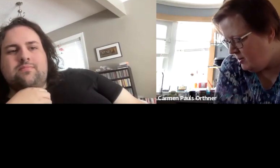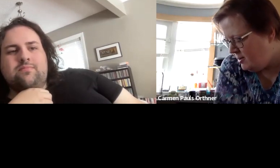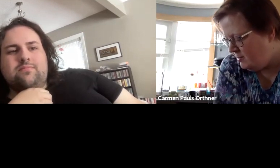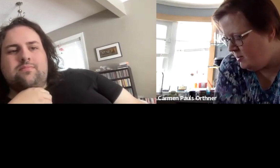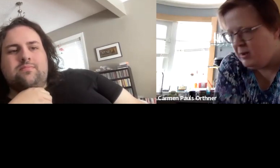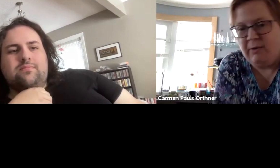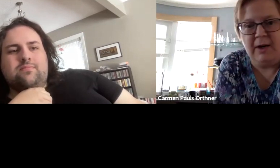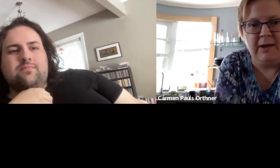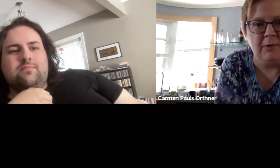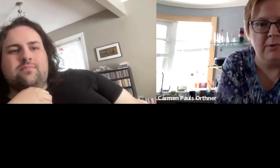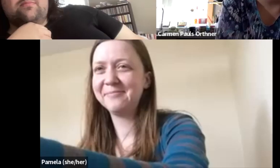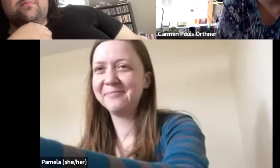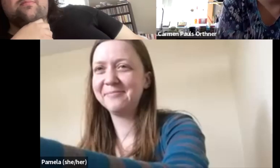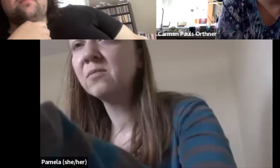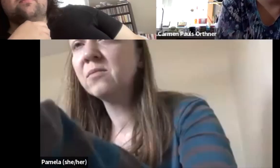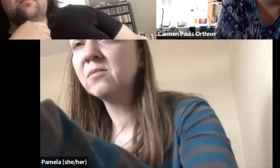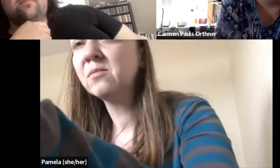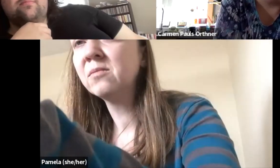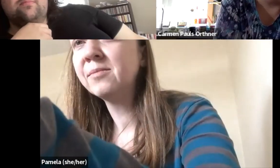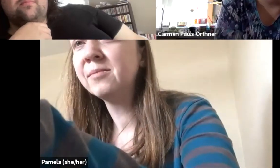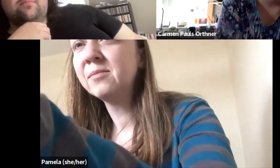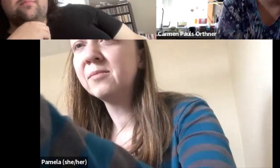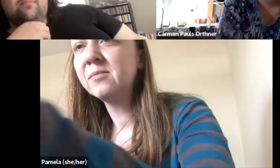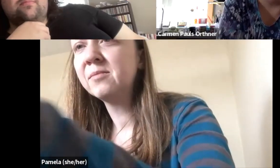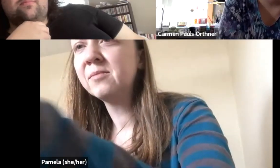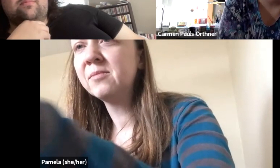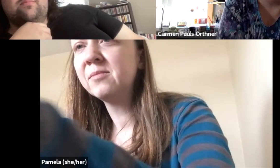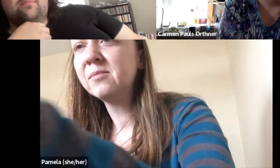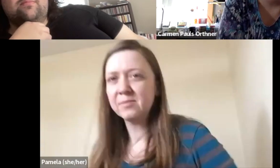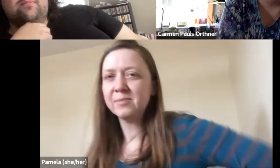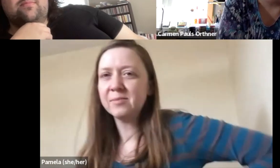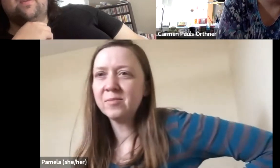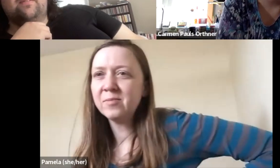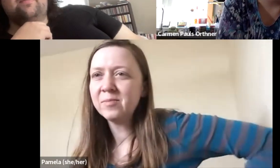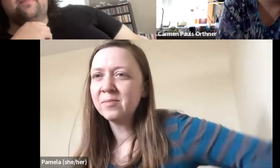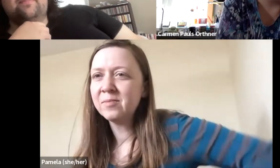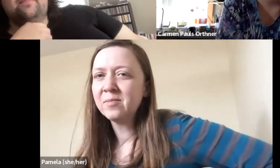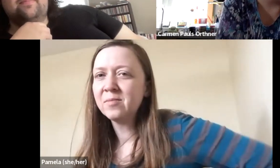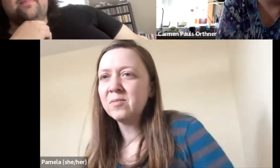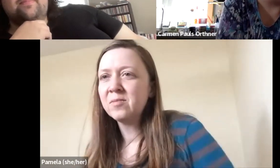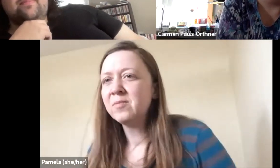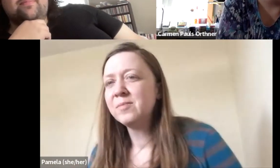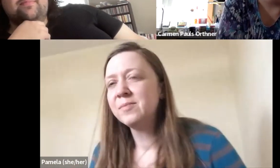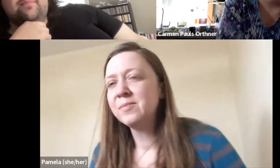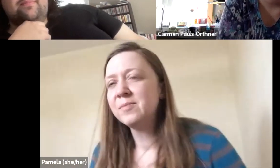opportunity with play reading that which could be really cool. But yeah,